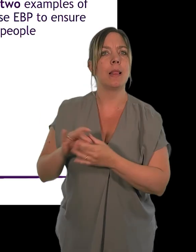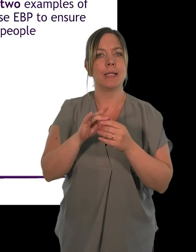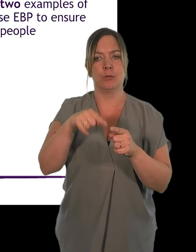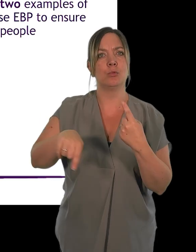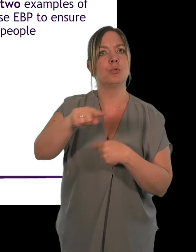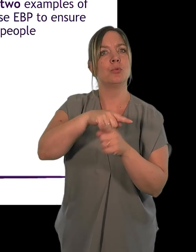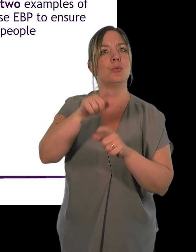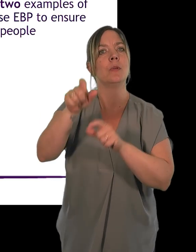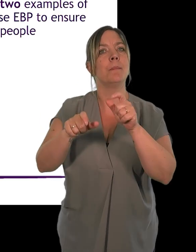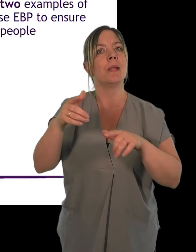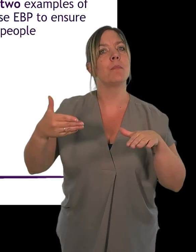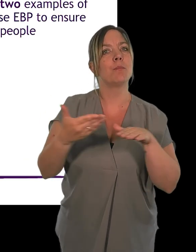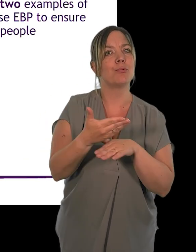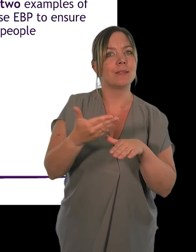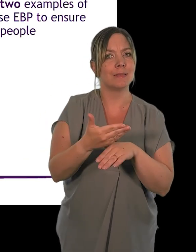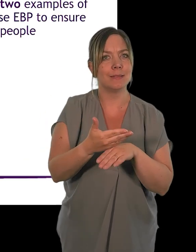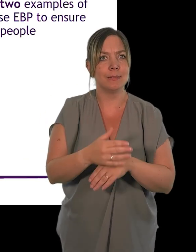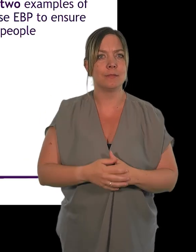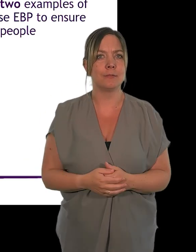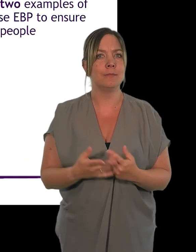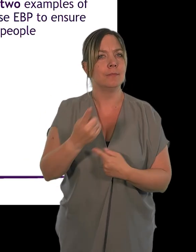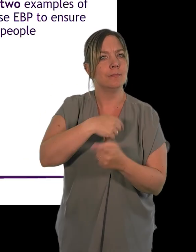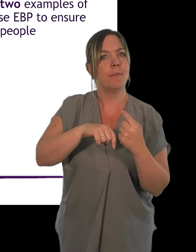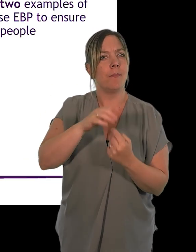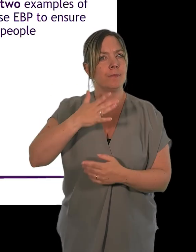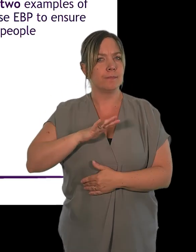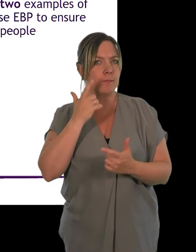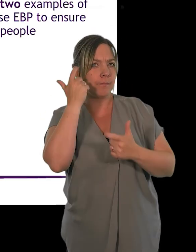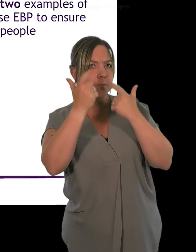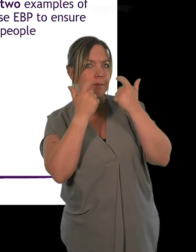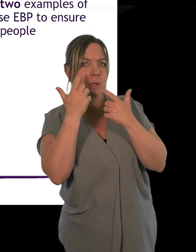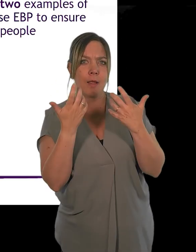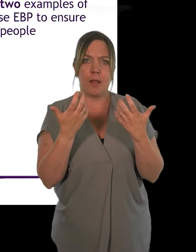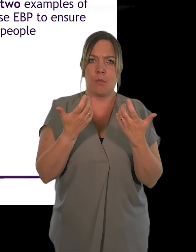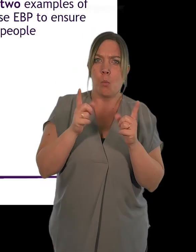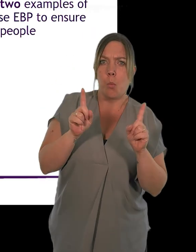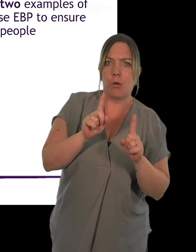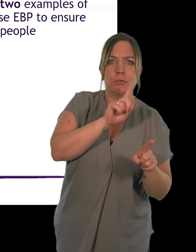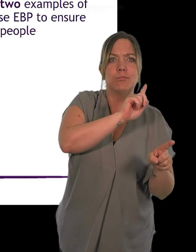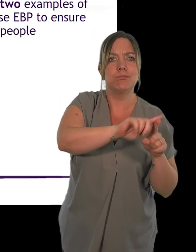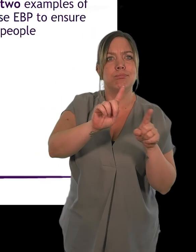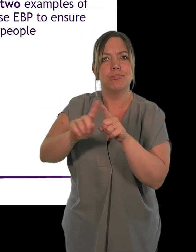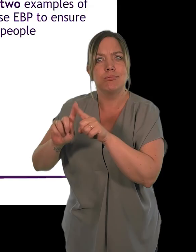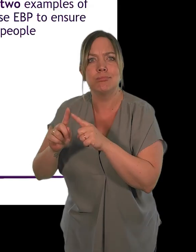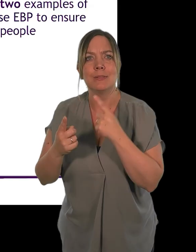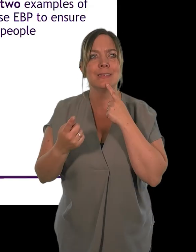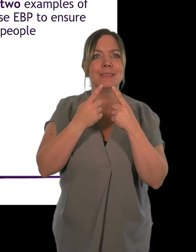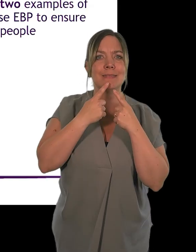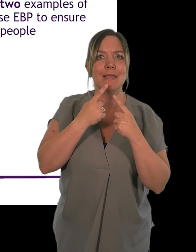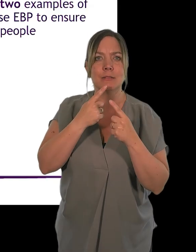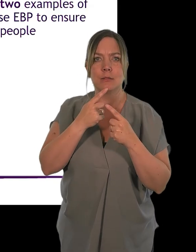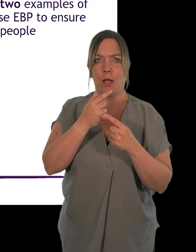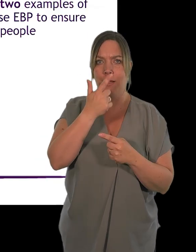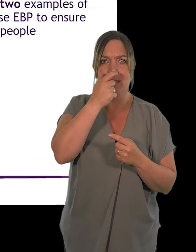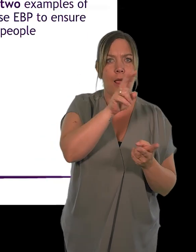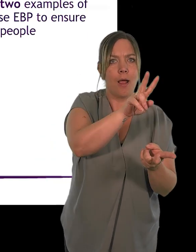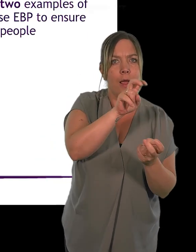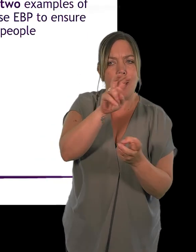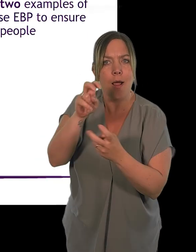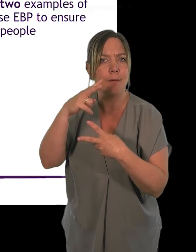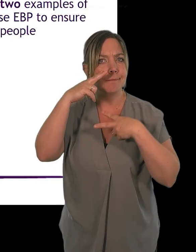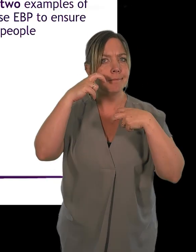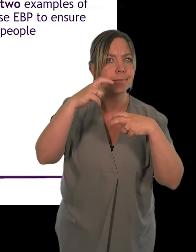would use a range of different data sources so that similarity can be investigated. We could